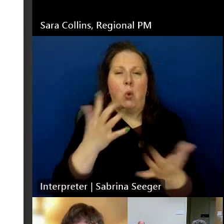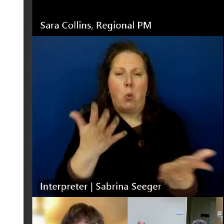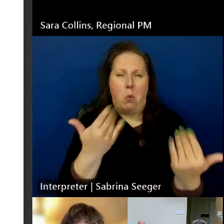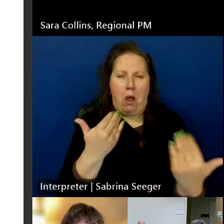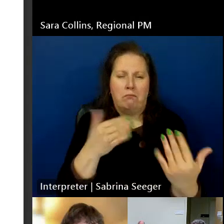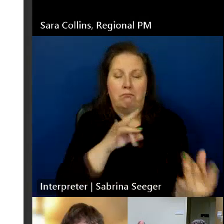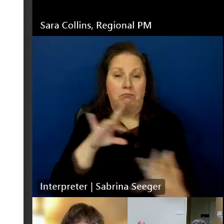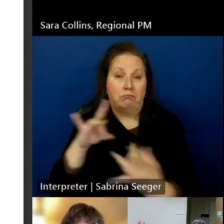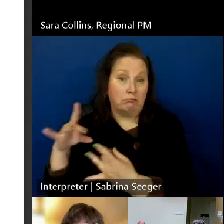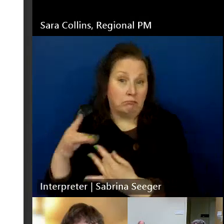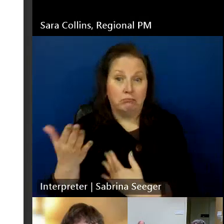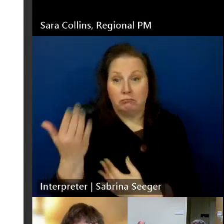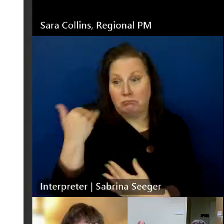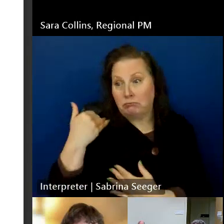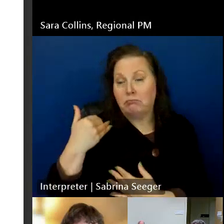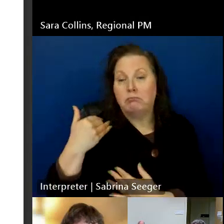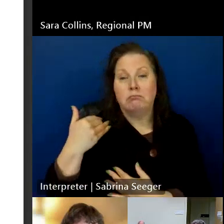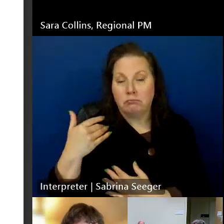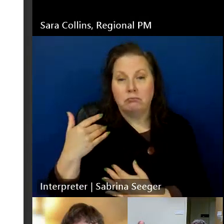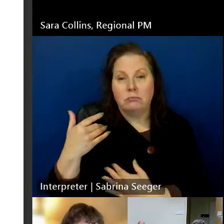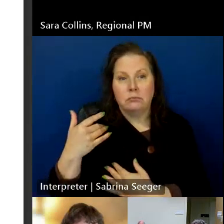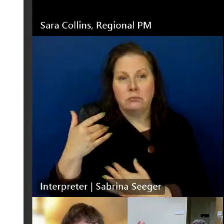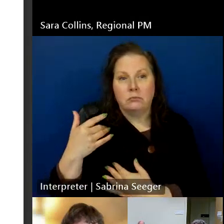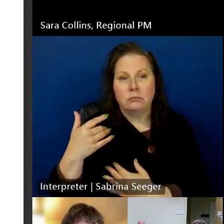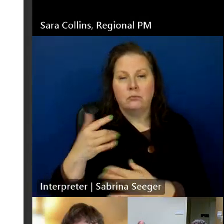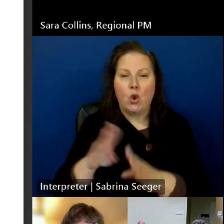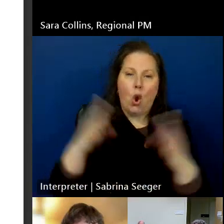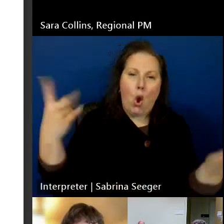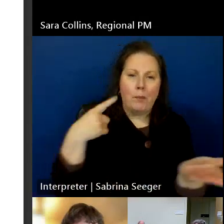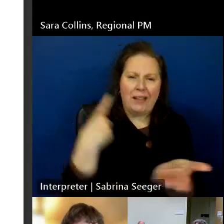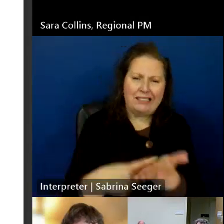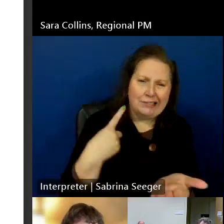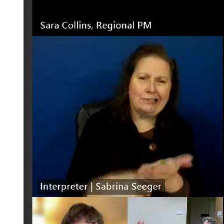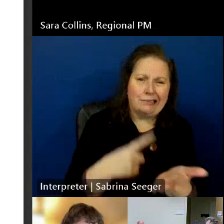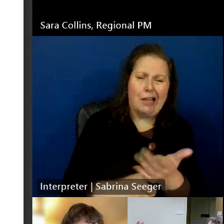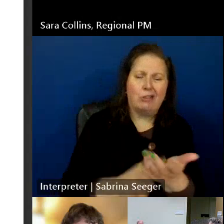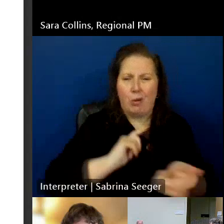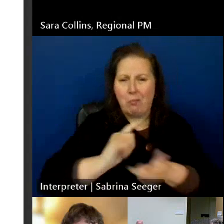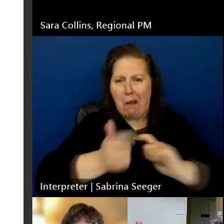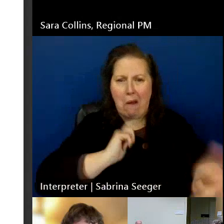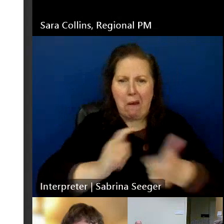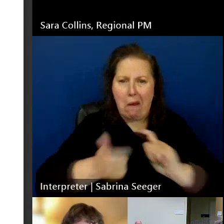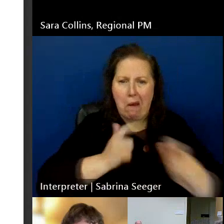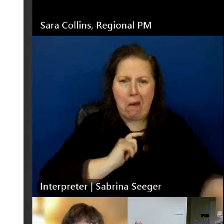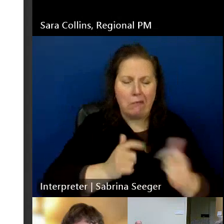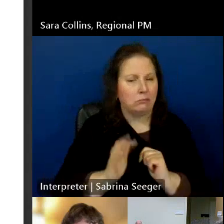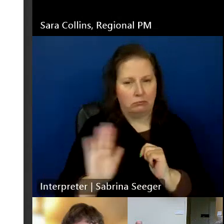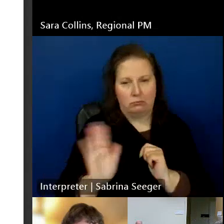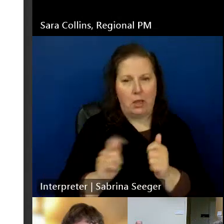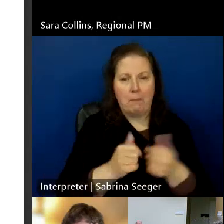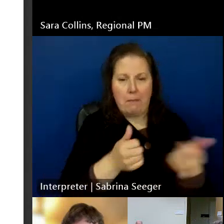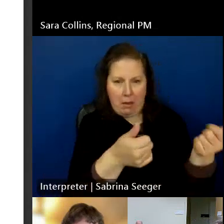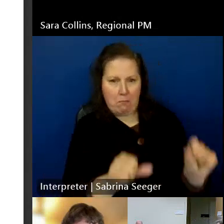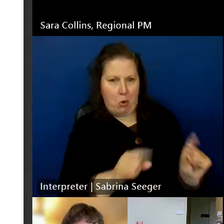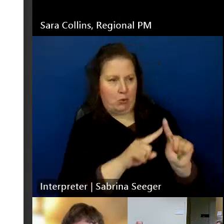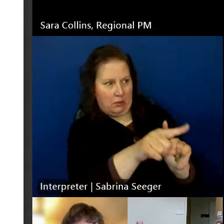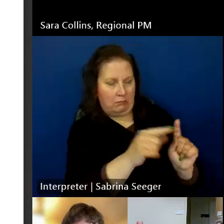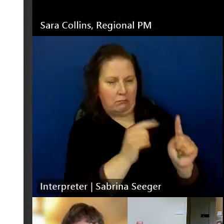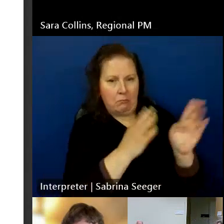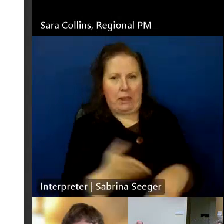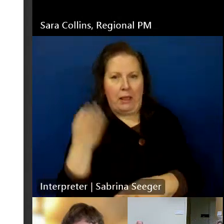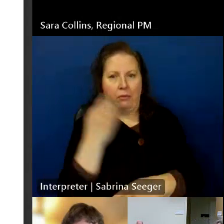not necessarily a large open conversation where we're going to have a back and forth, but the plan has been out there. It's been posted to the website, and we would